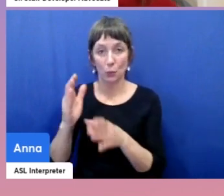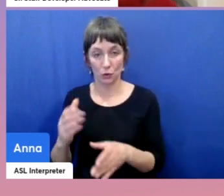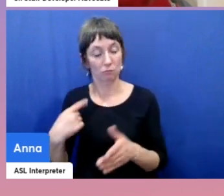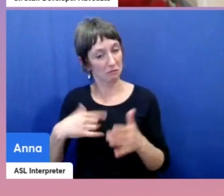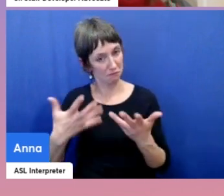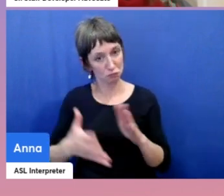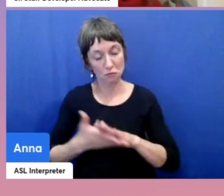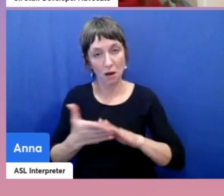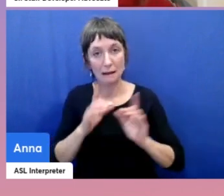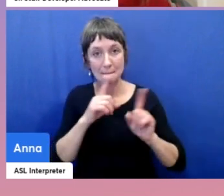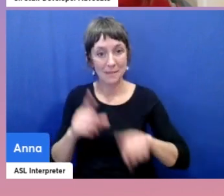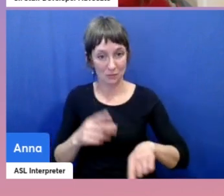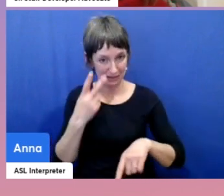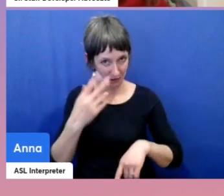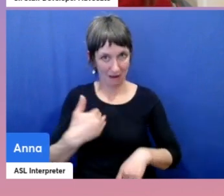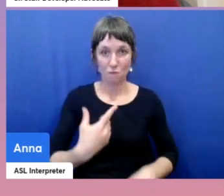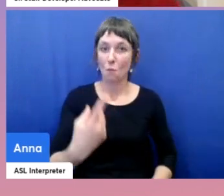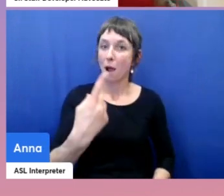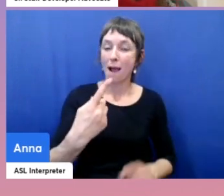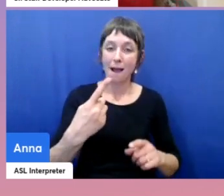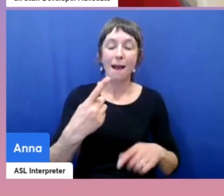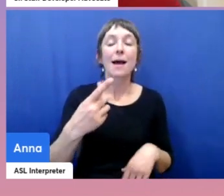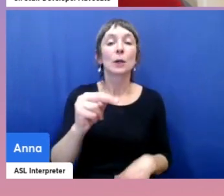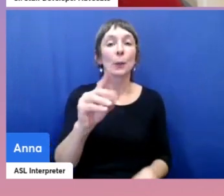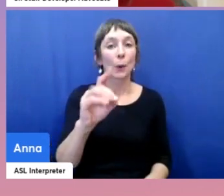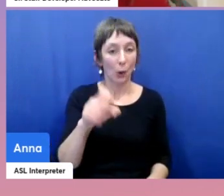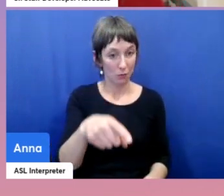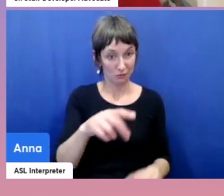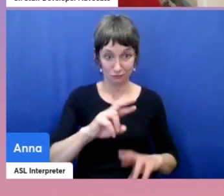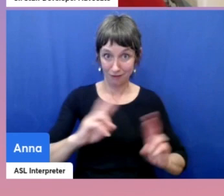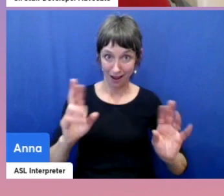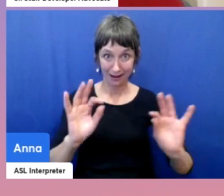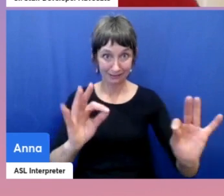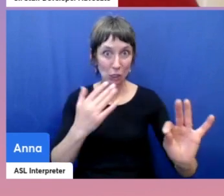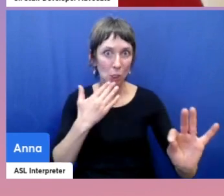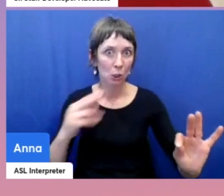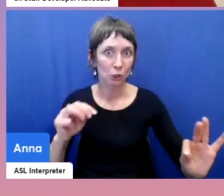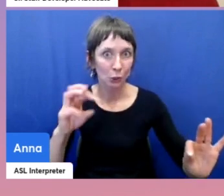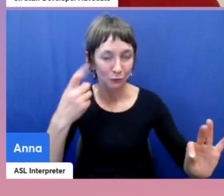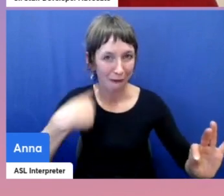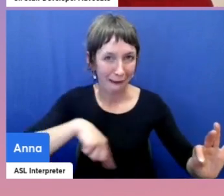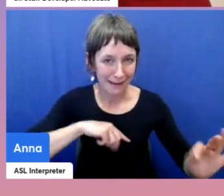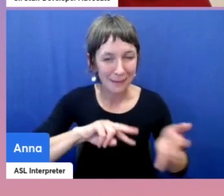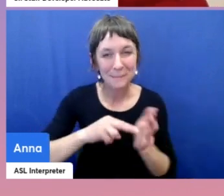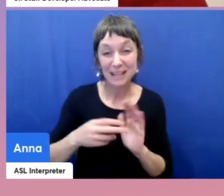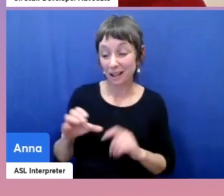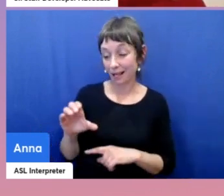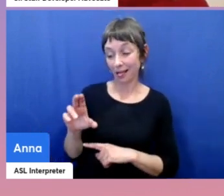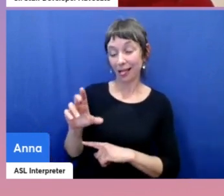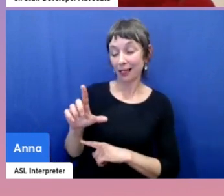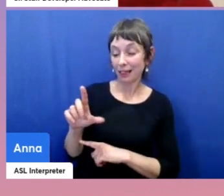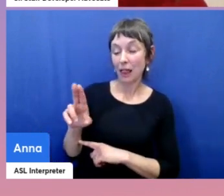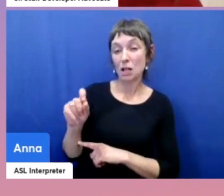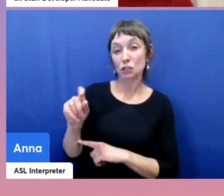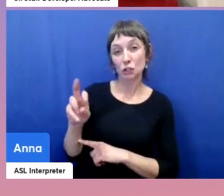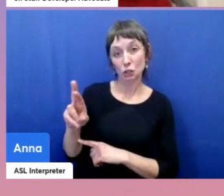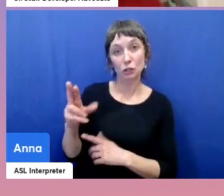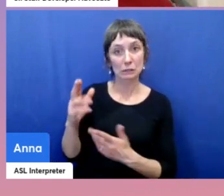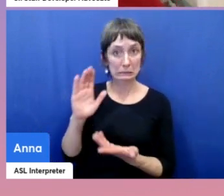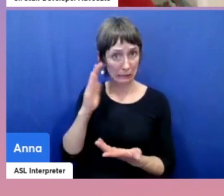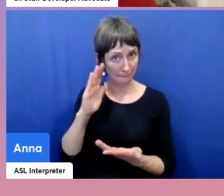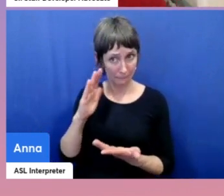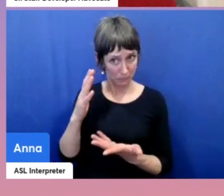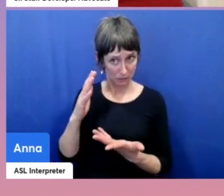that we have a single node and its state is ready. Good news for us. It means that the cluster appears to have been created properly.